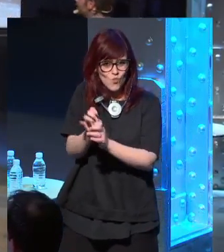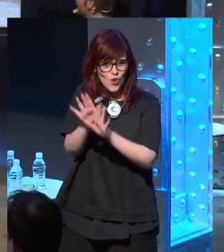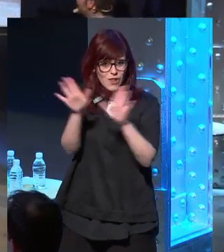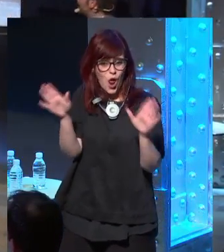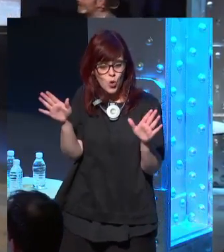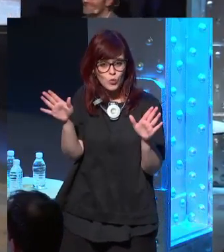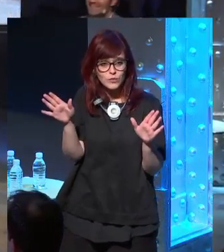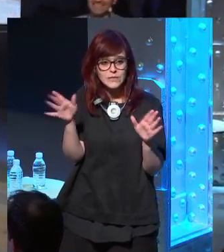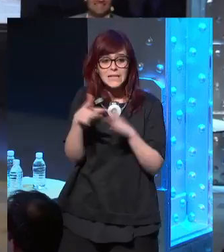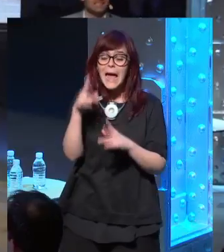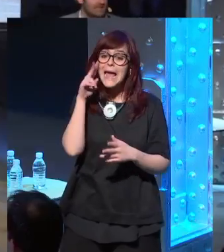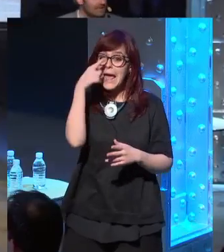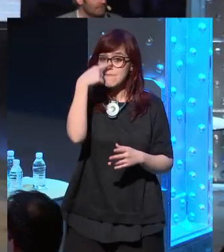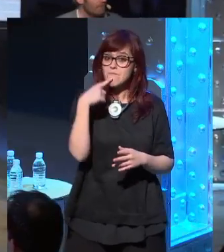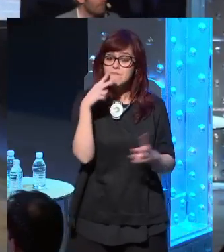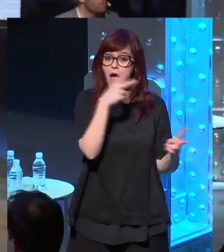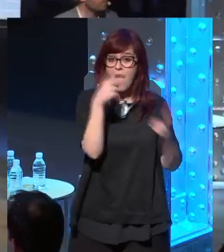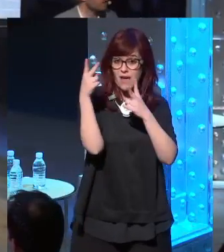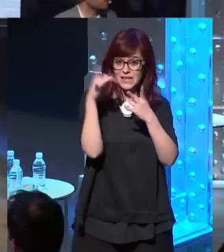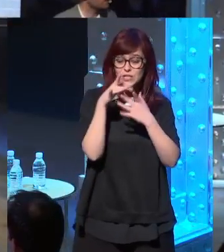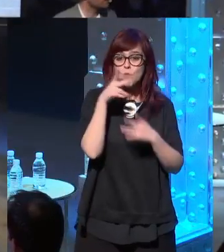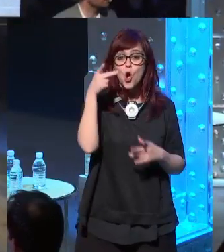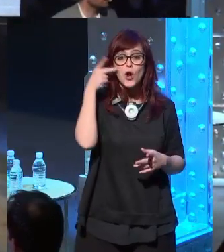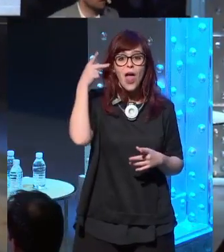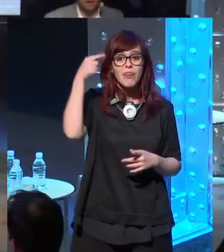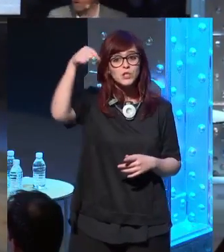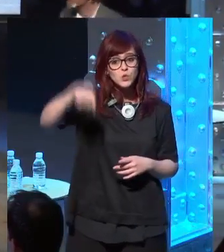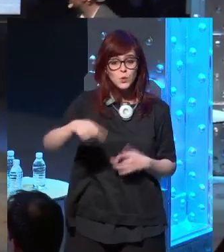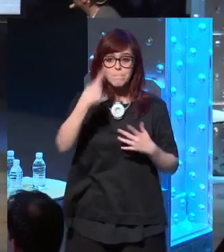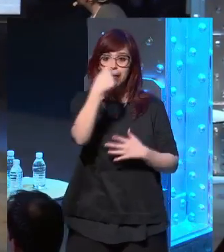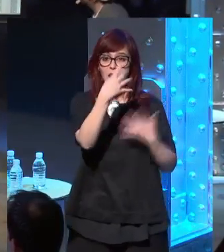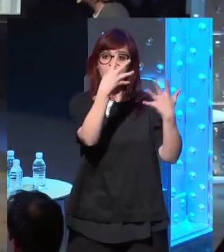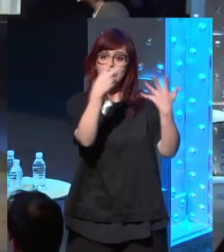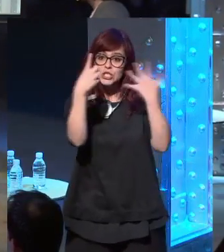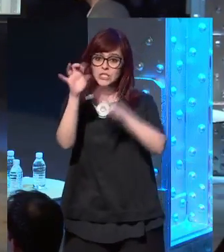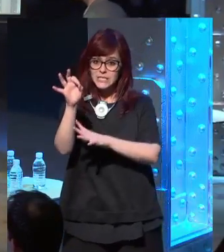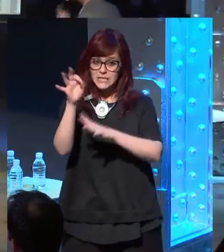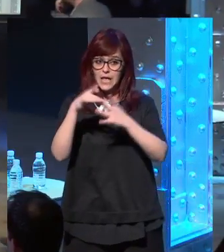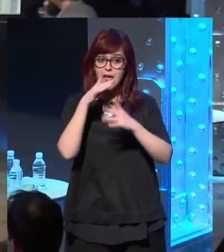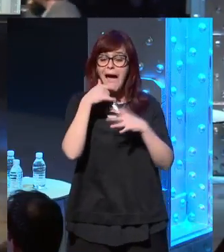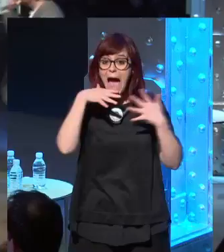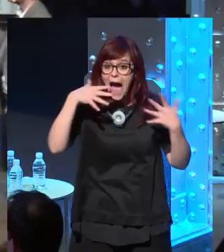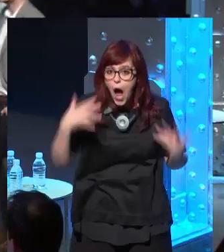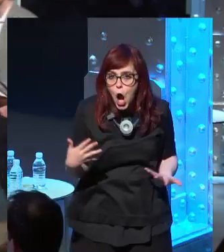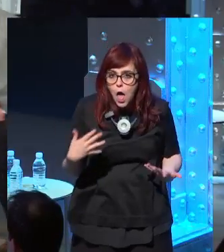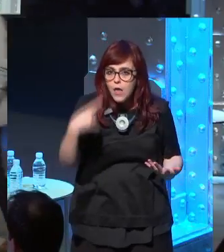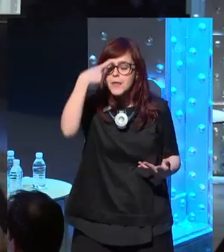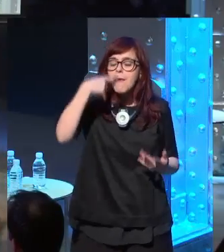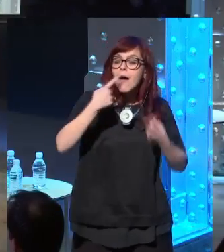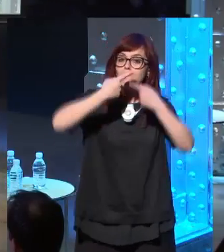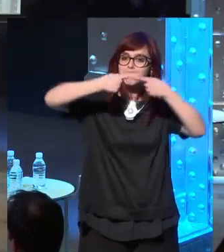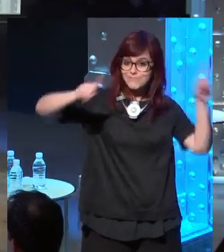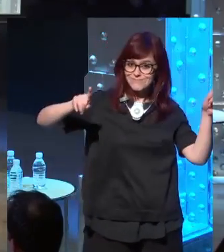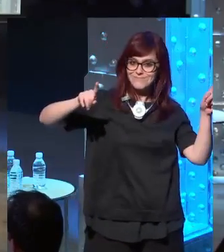Korea looked like in 1960. I was there last year. Now it looks like this. It's been an